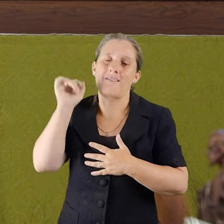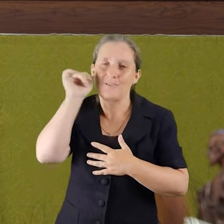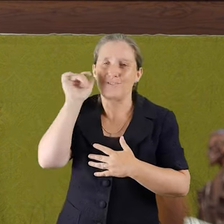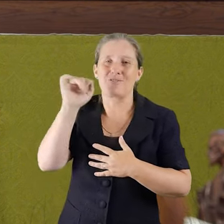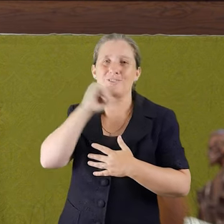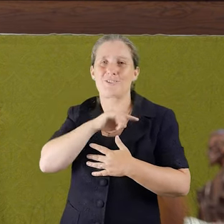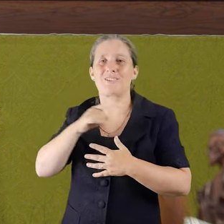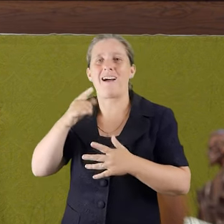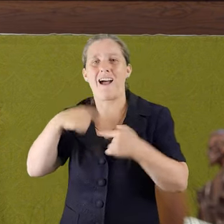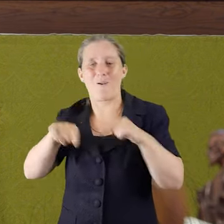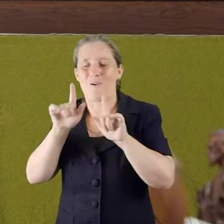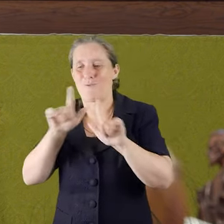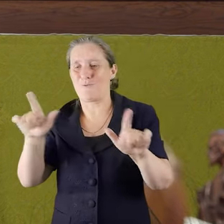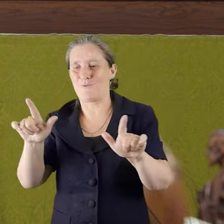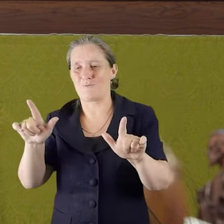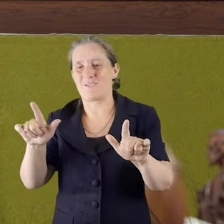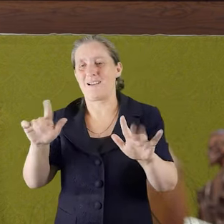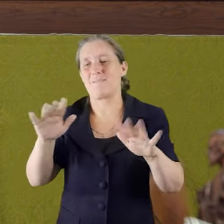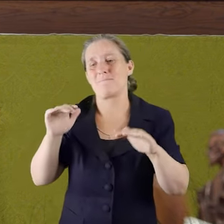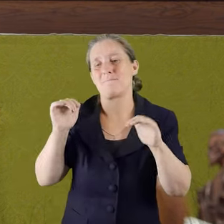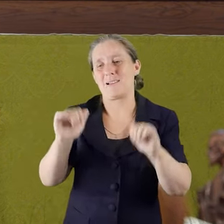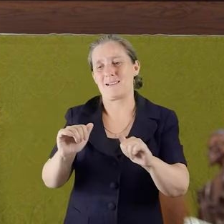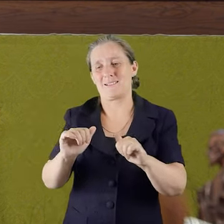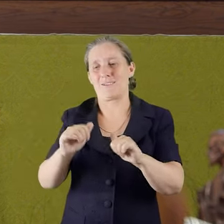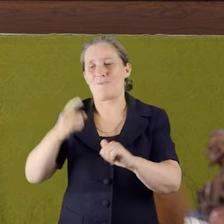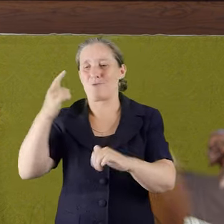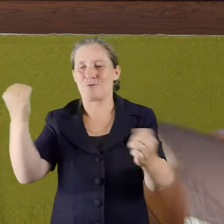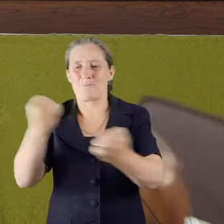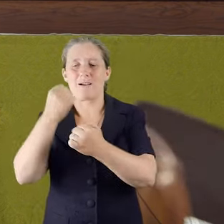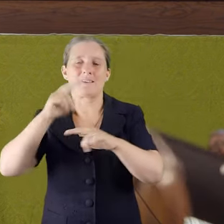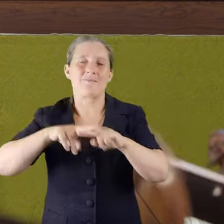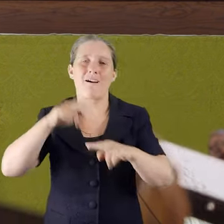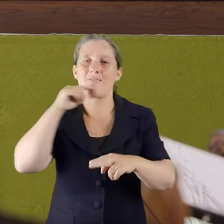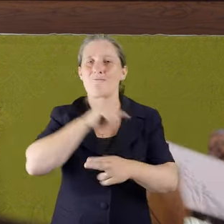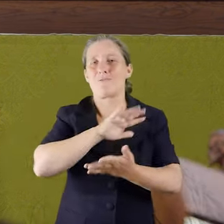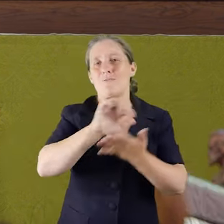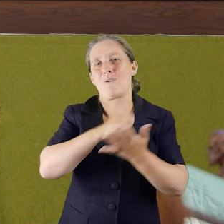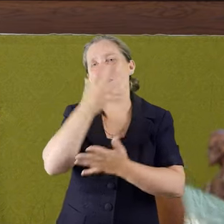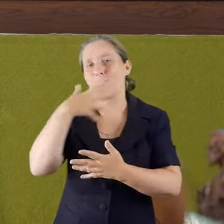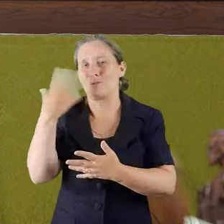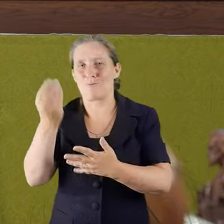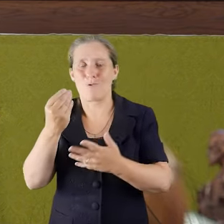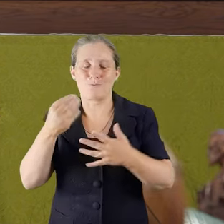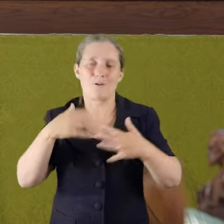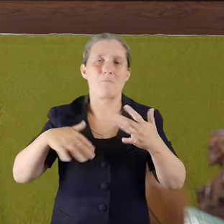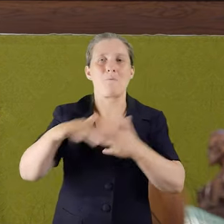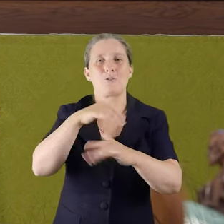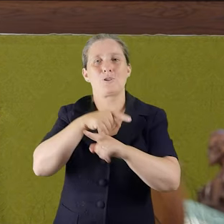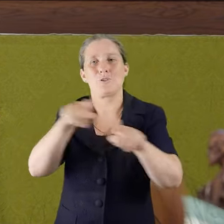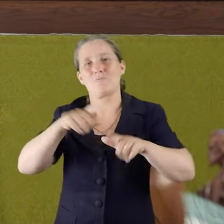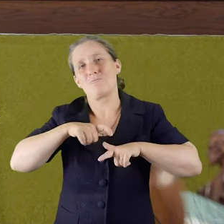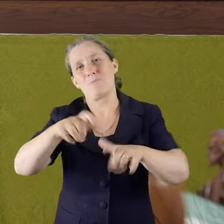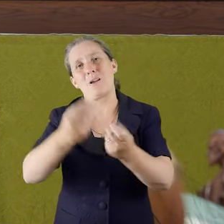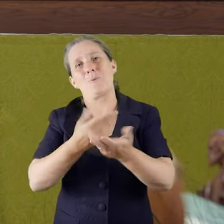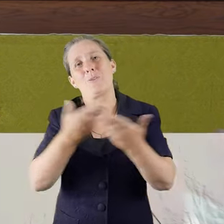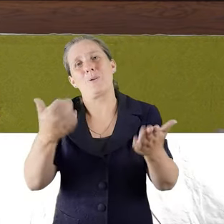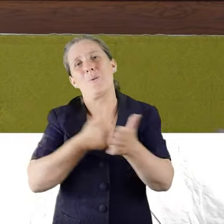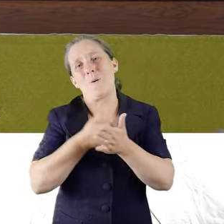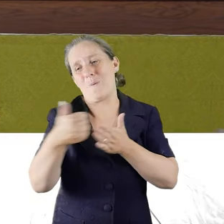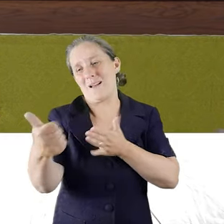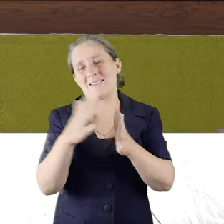Lord. And the blessing of God Almighty, the Father, the Son, and the Holy Ghost, be amongst you and remain with you